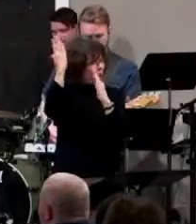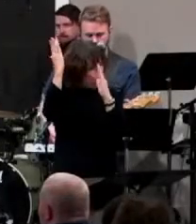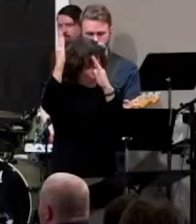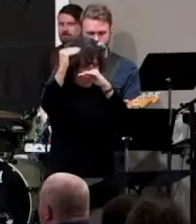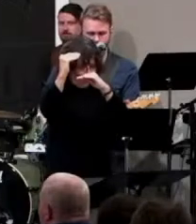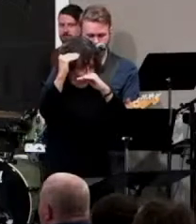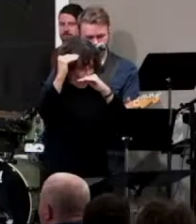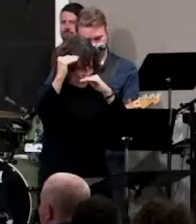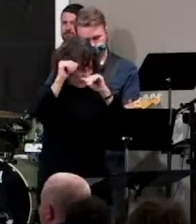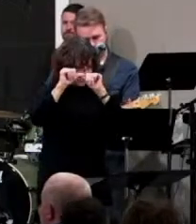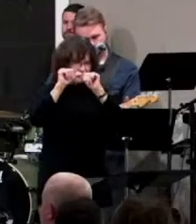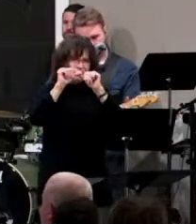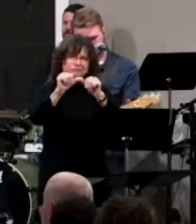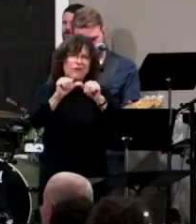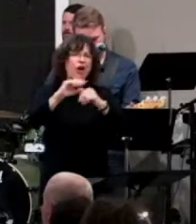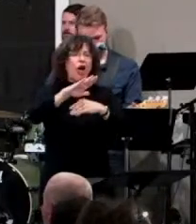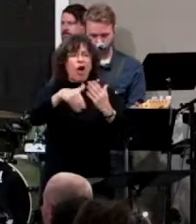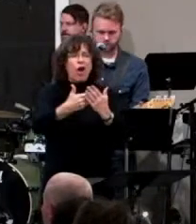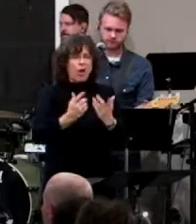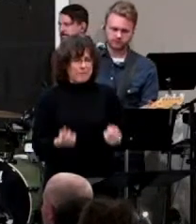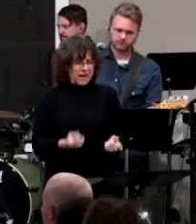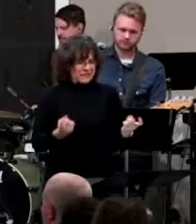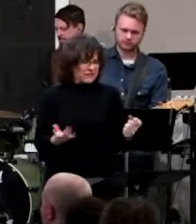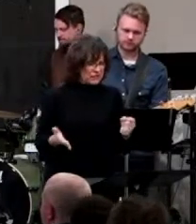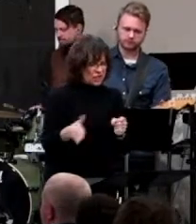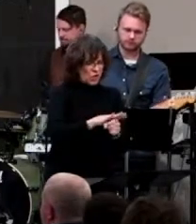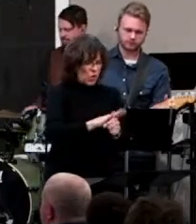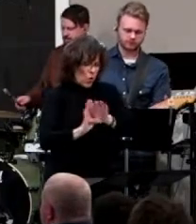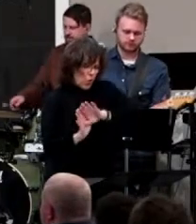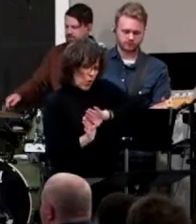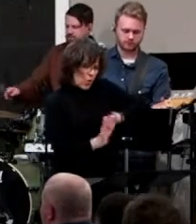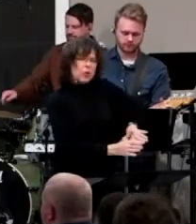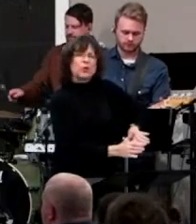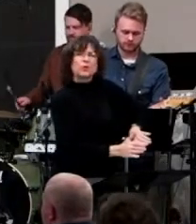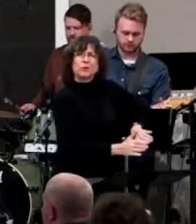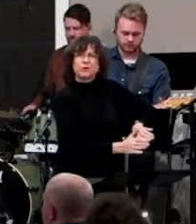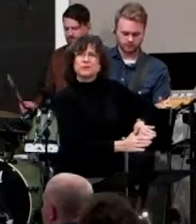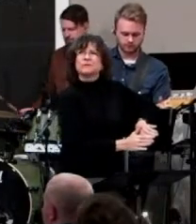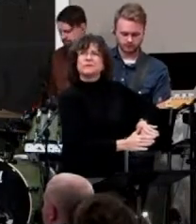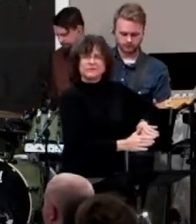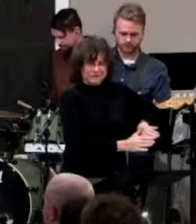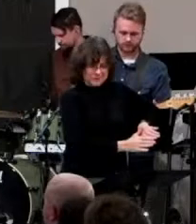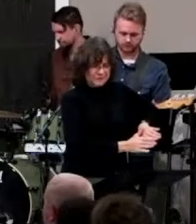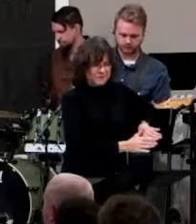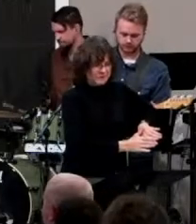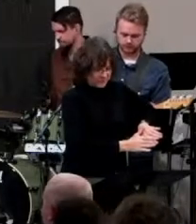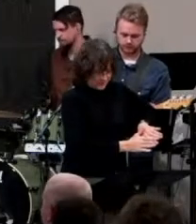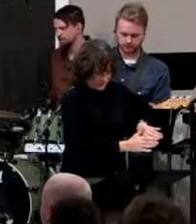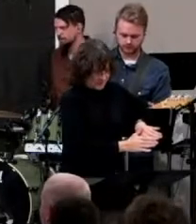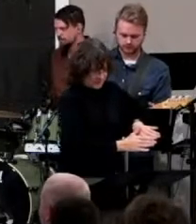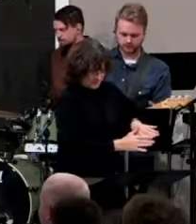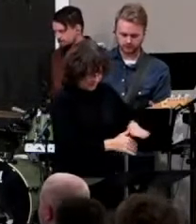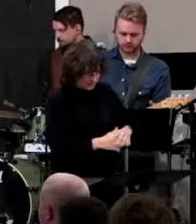You are hope, you have covered all my sin.